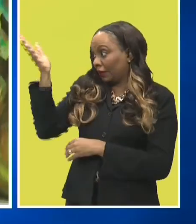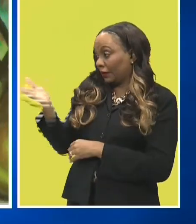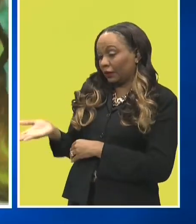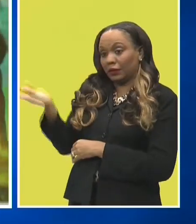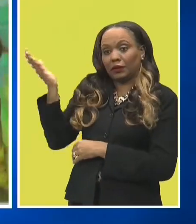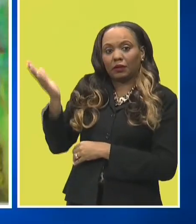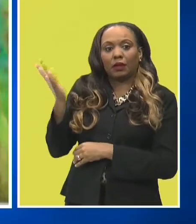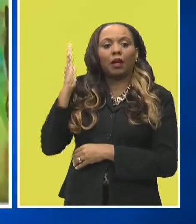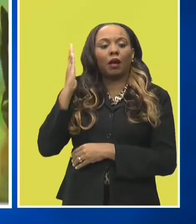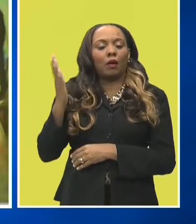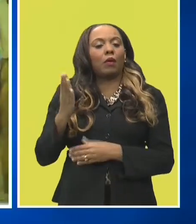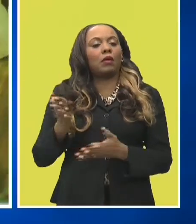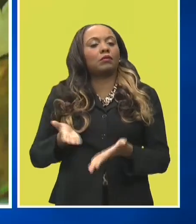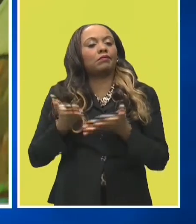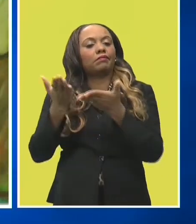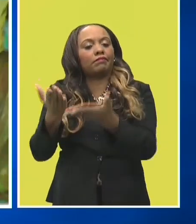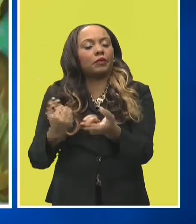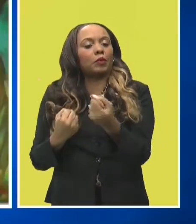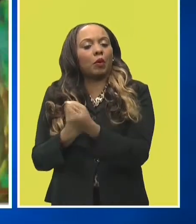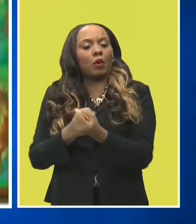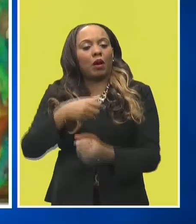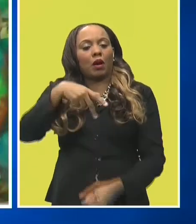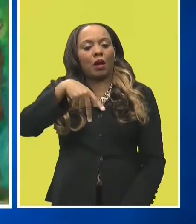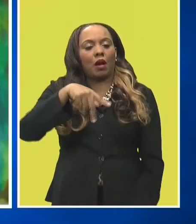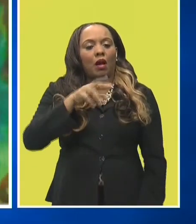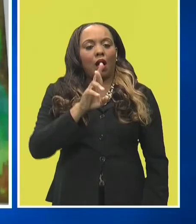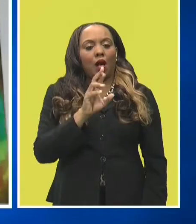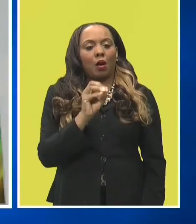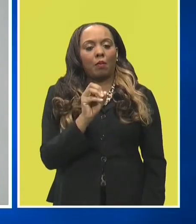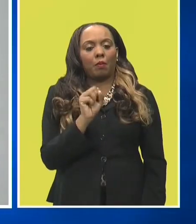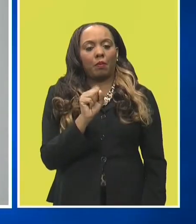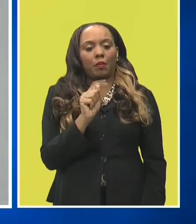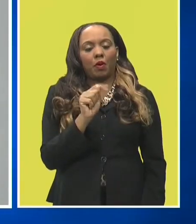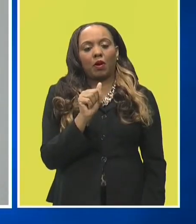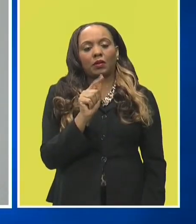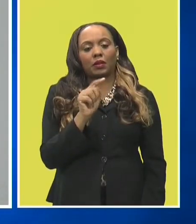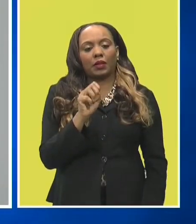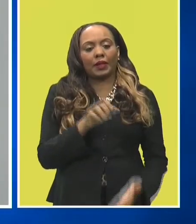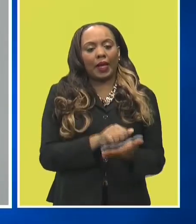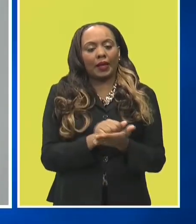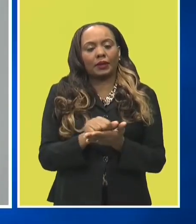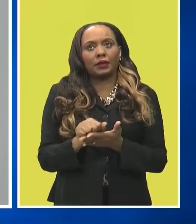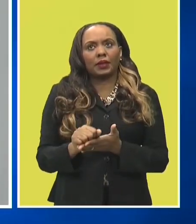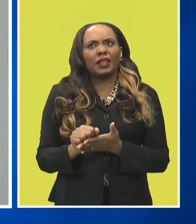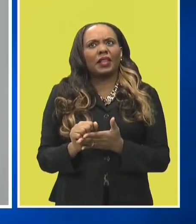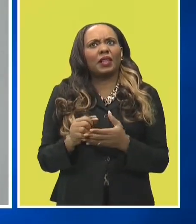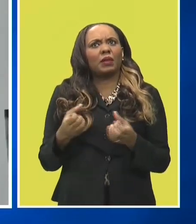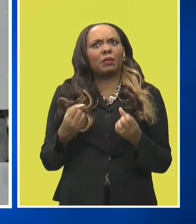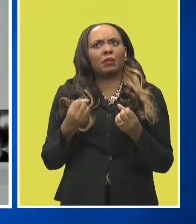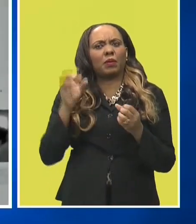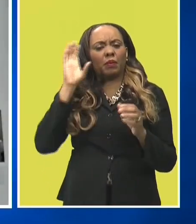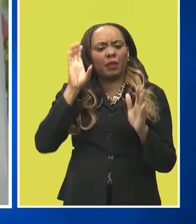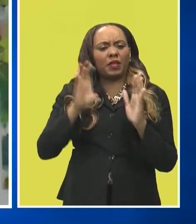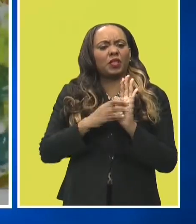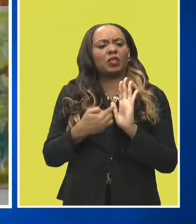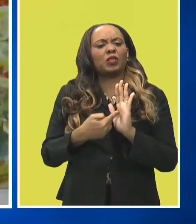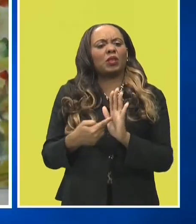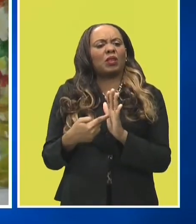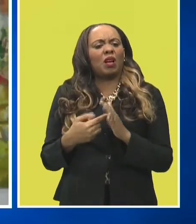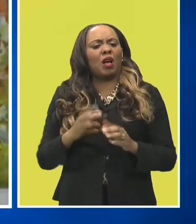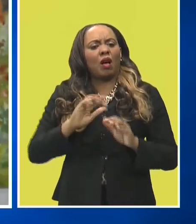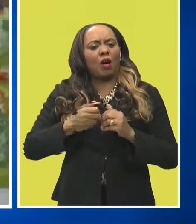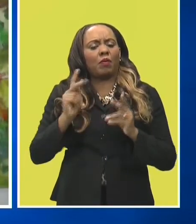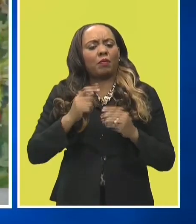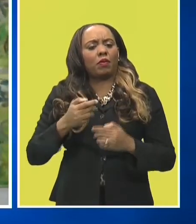Community College, says the exhibition is one with a difference as it reflects many of the feelings and emotions expressed regarding cancer